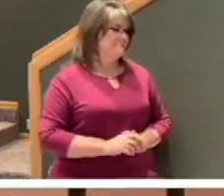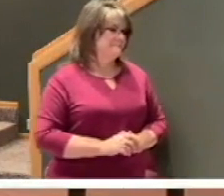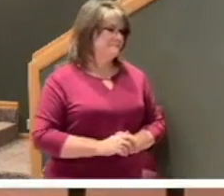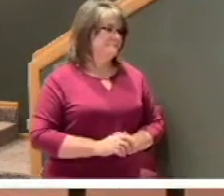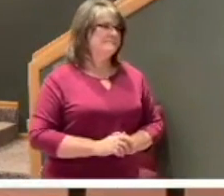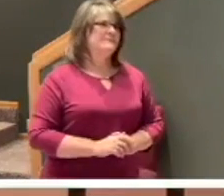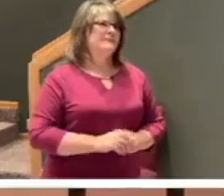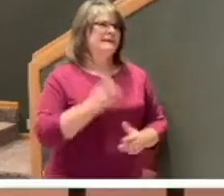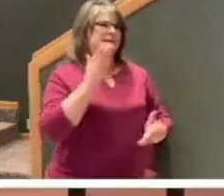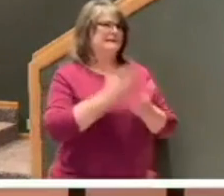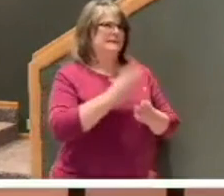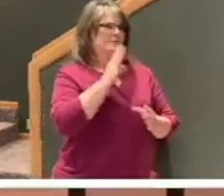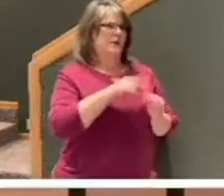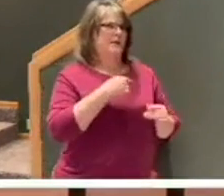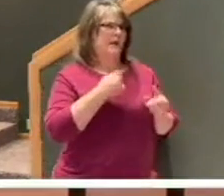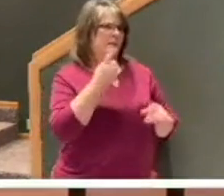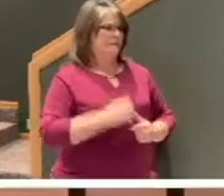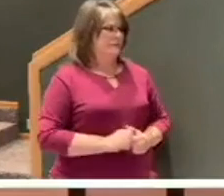He's like, stop talking about me.